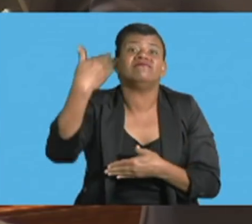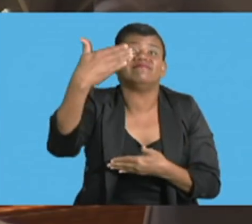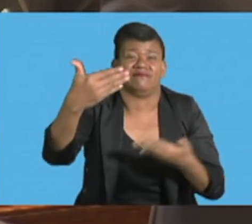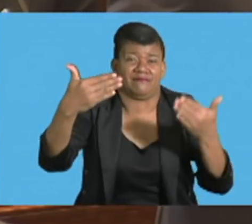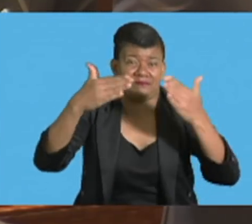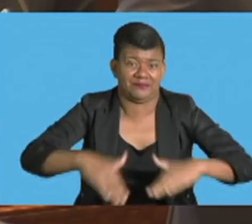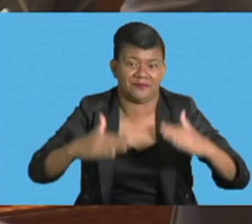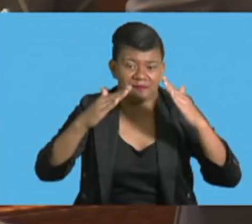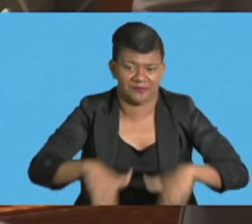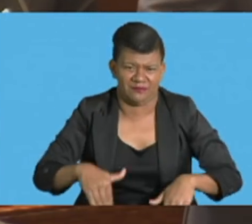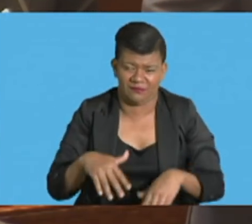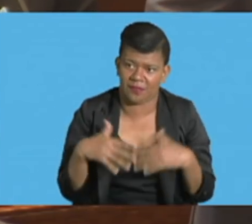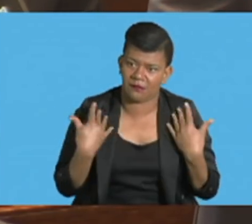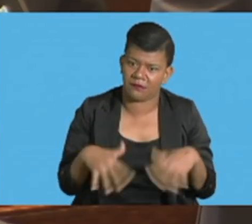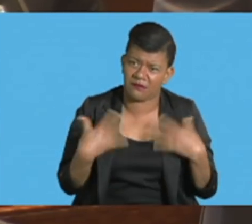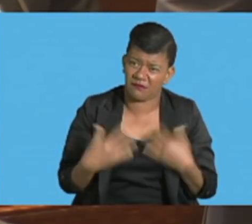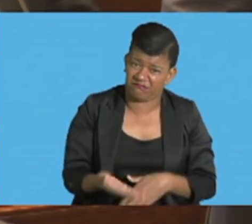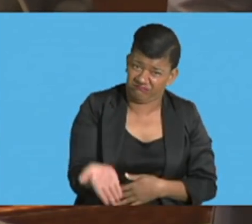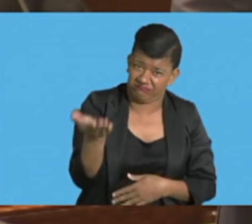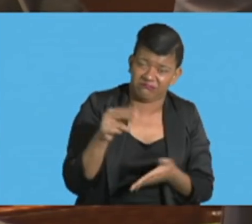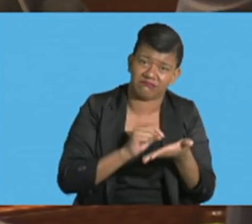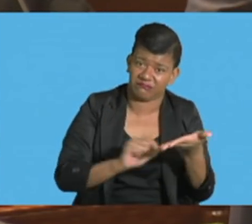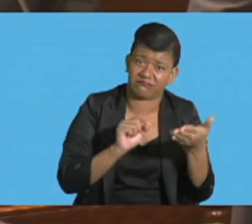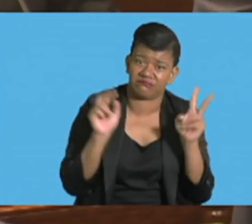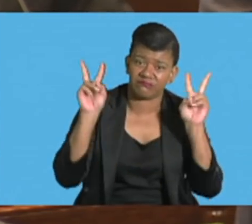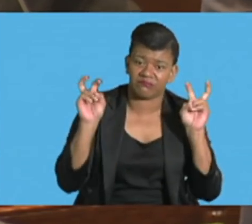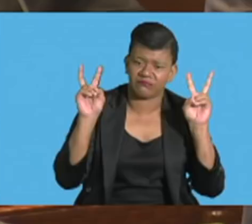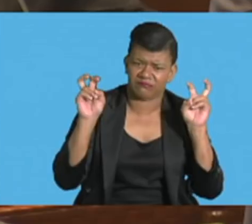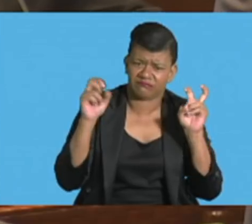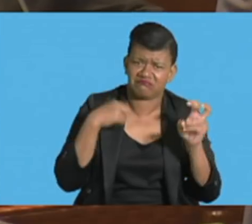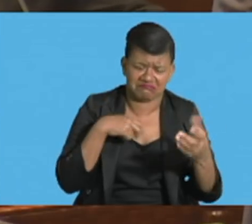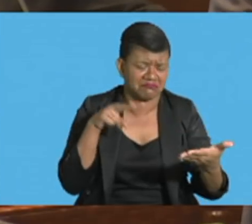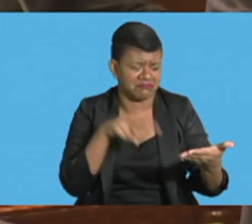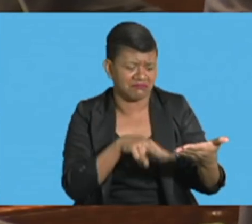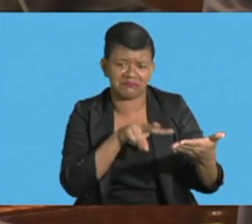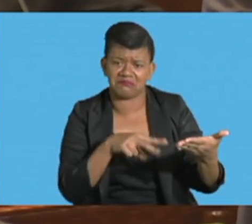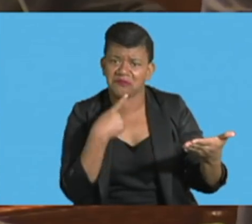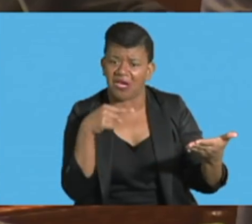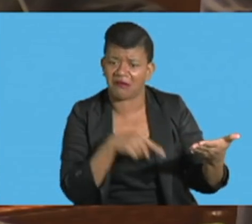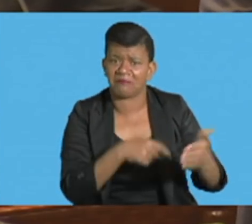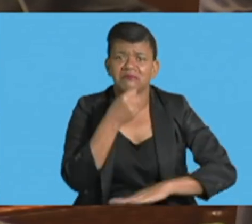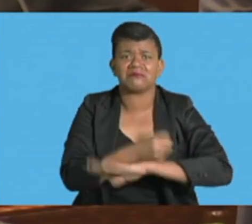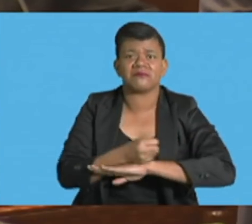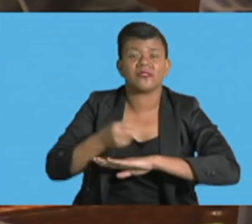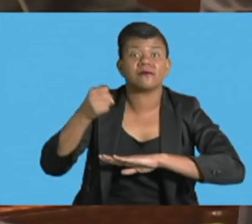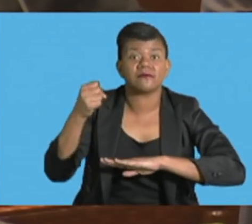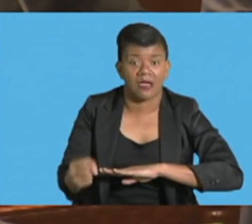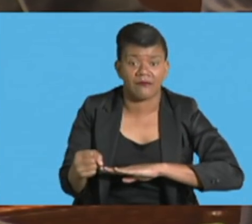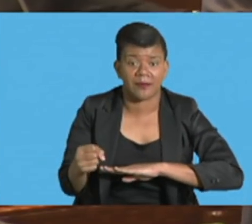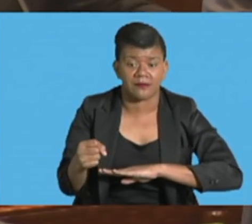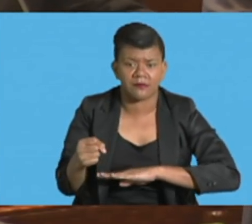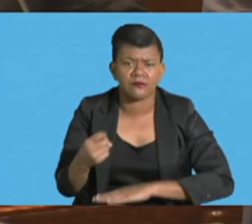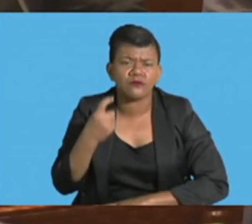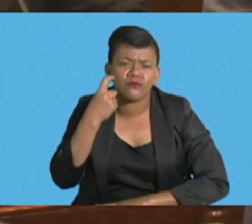a title. Honorable Speaker, in this paper, he said that government should have been adapting expansionary fiscal policies in our